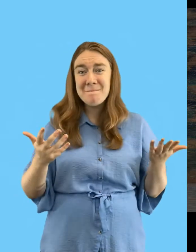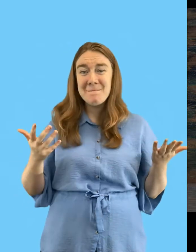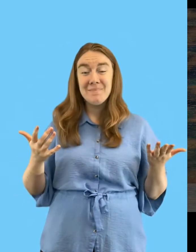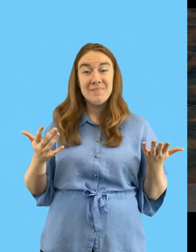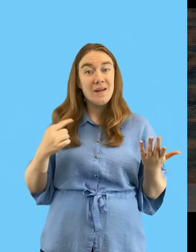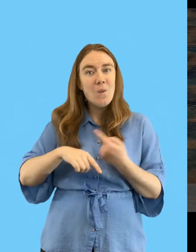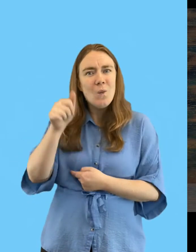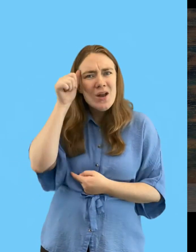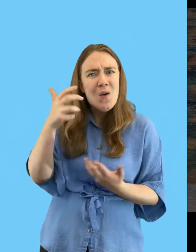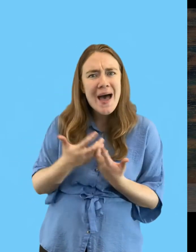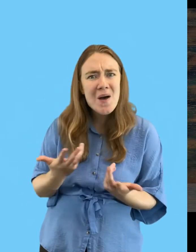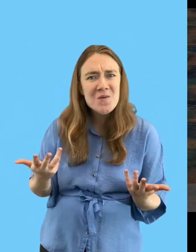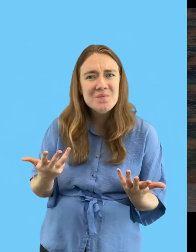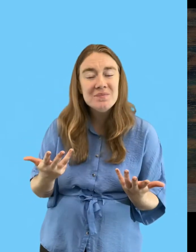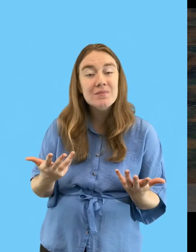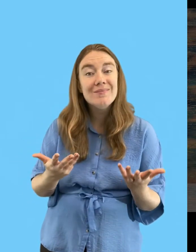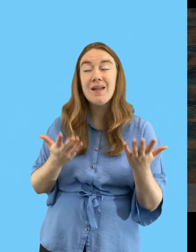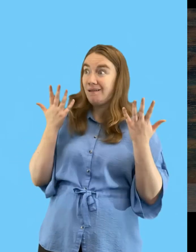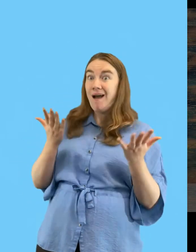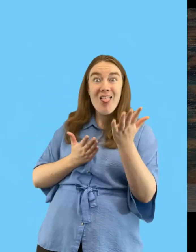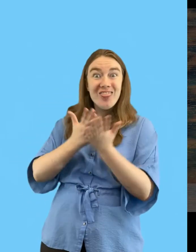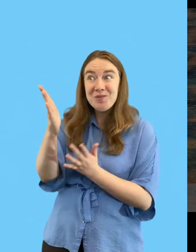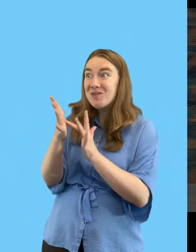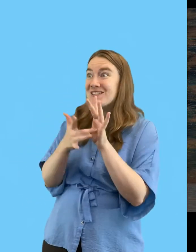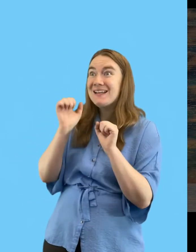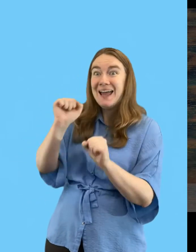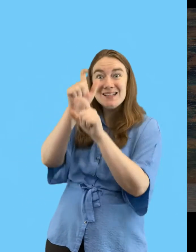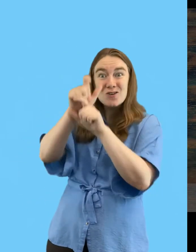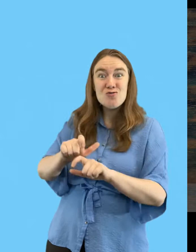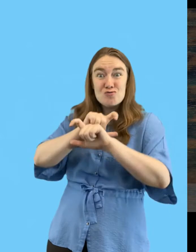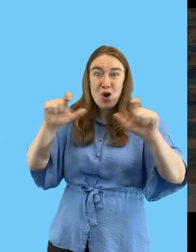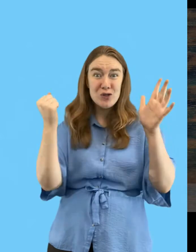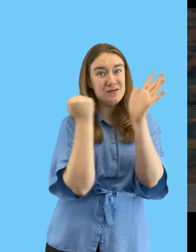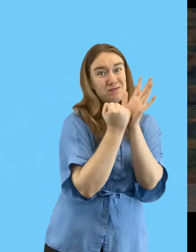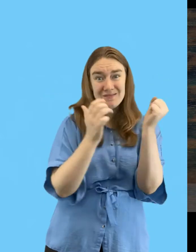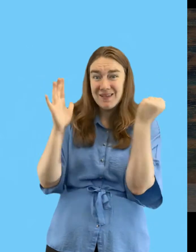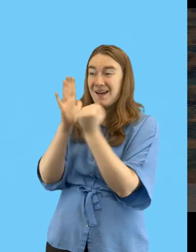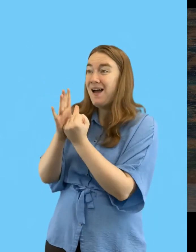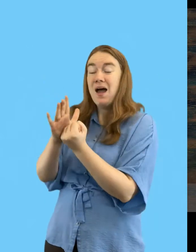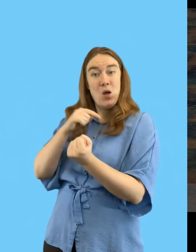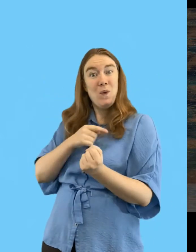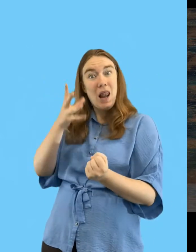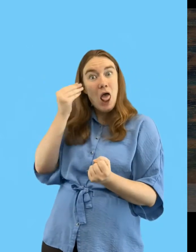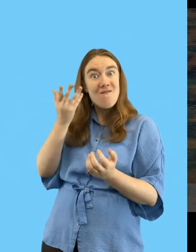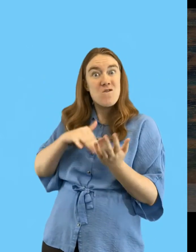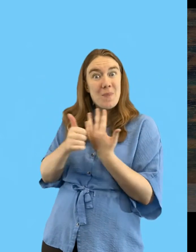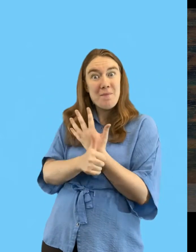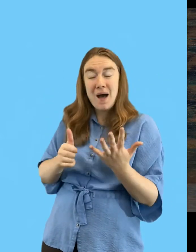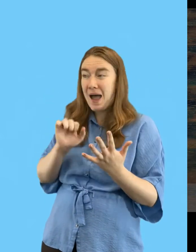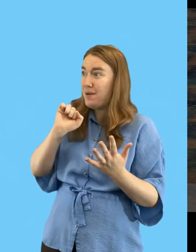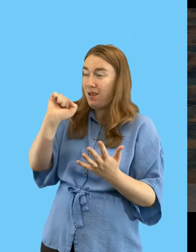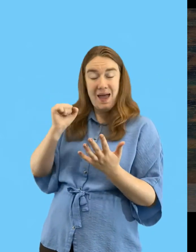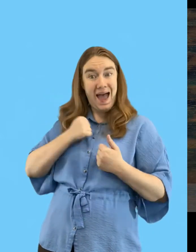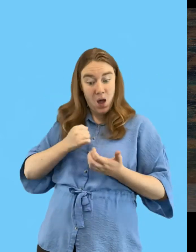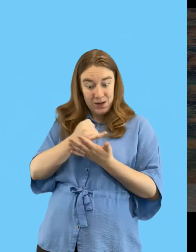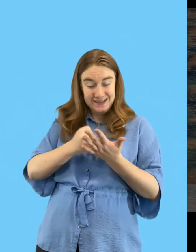that because his death on the cross, we've just read in Colossians 2, has wiped the ledger clean, paid it in full